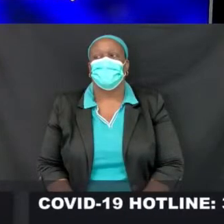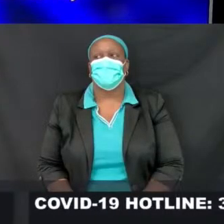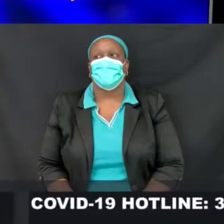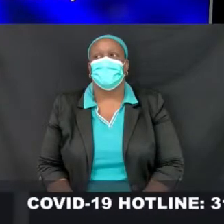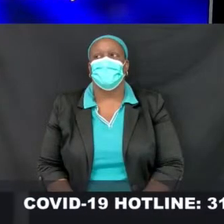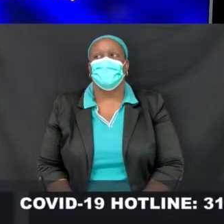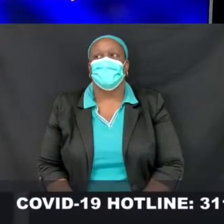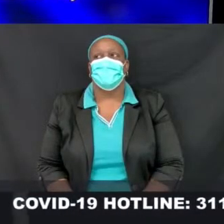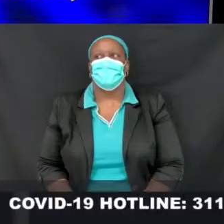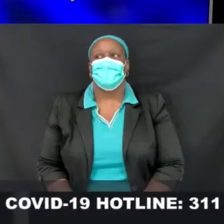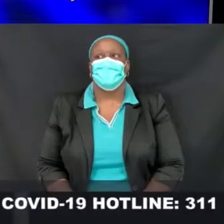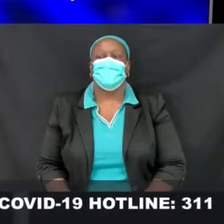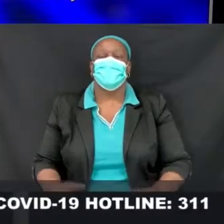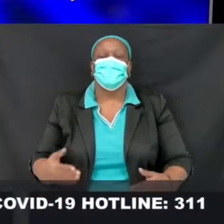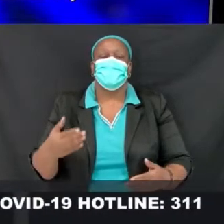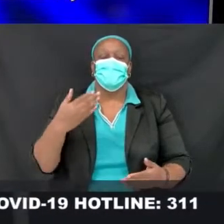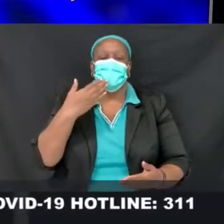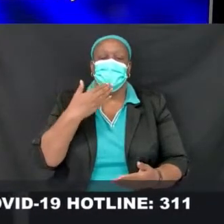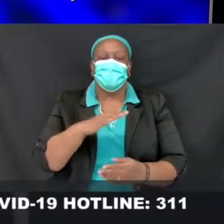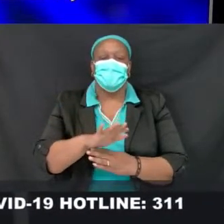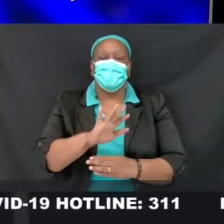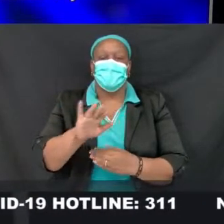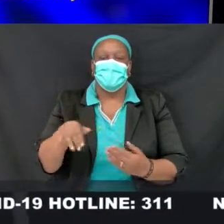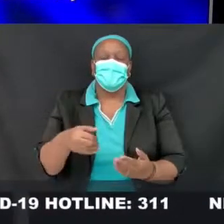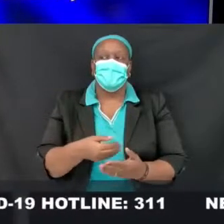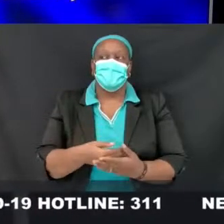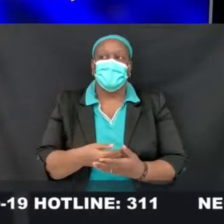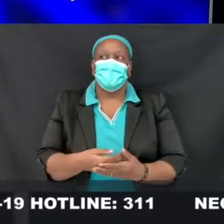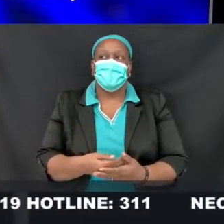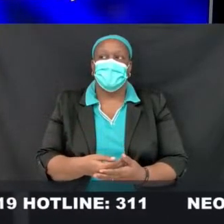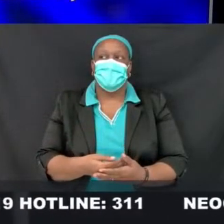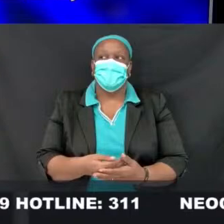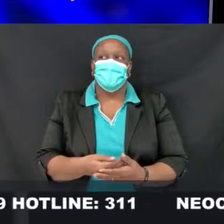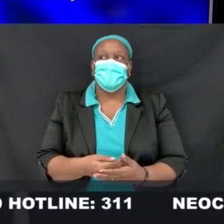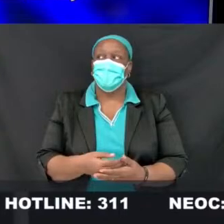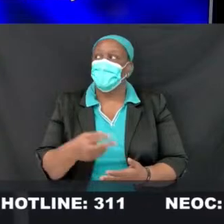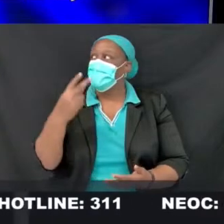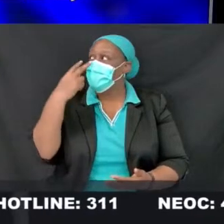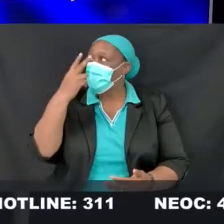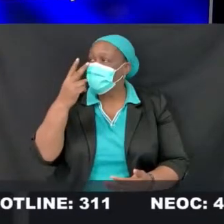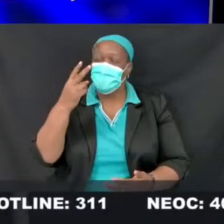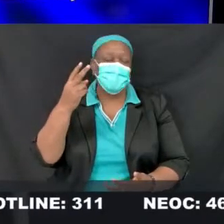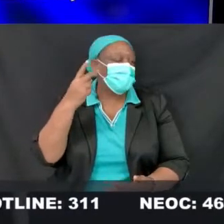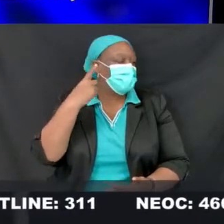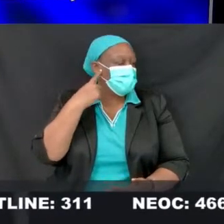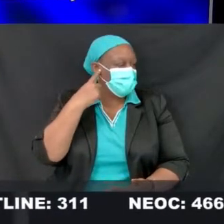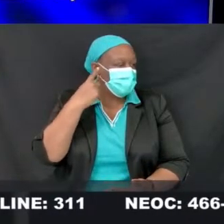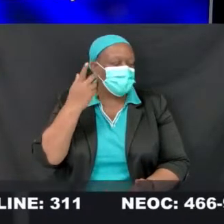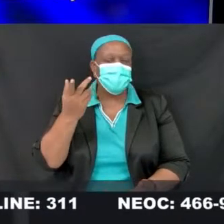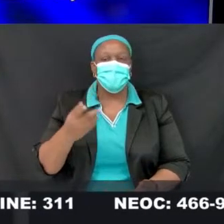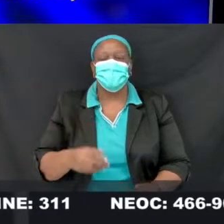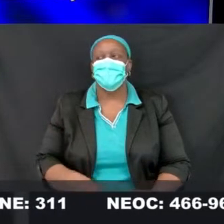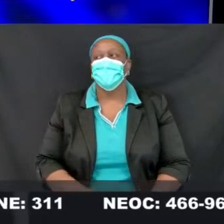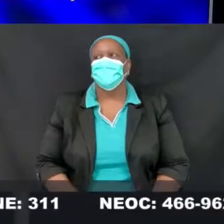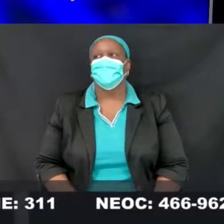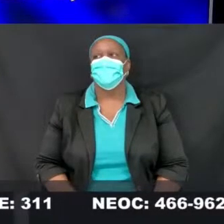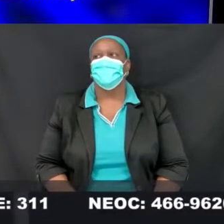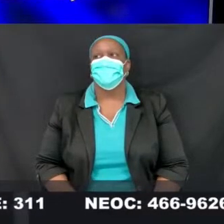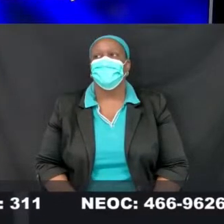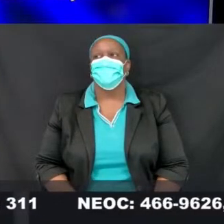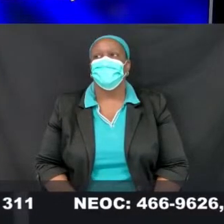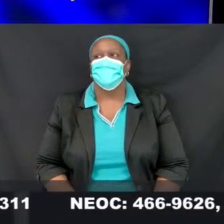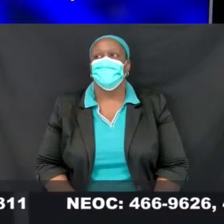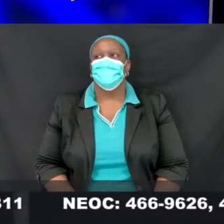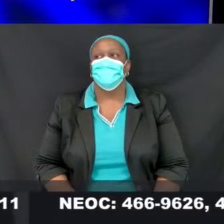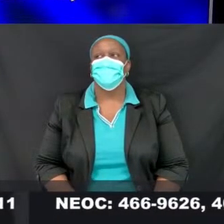Thank you very much, Mr. Williams, and a pleasant good afternoon to all listening this broadcast via whatever means.